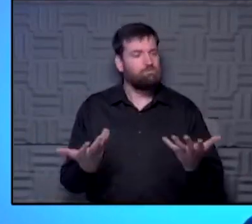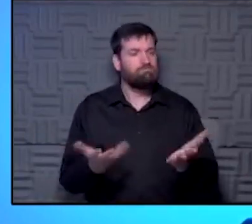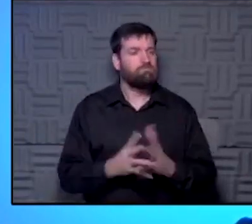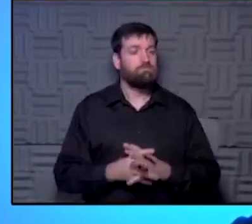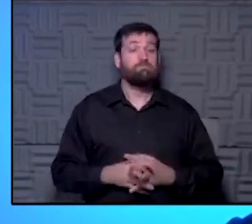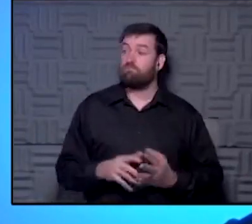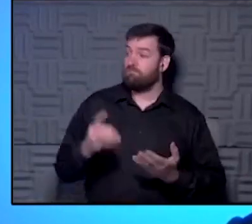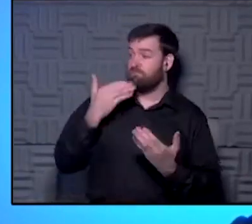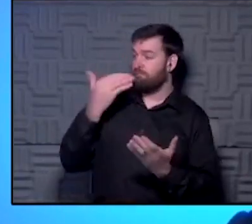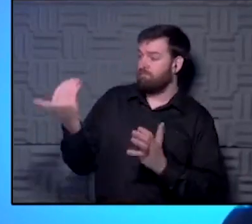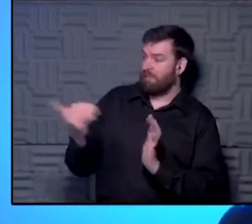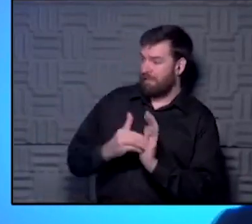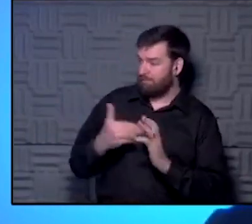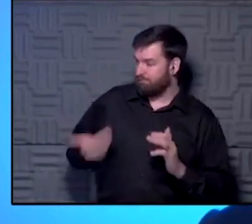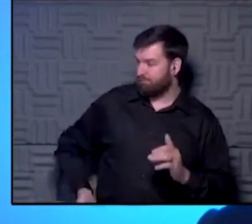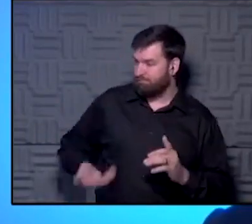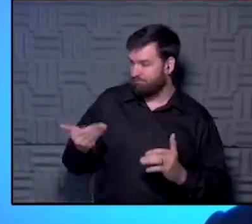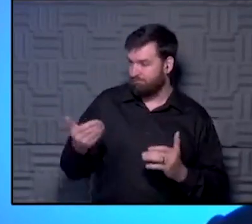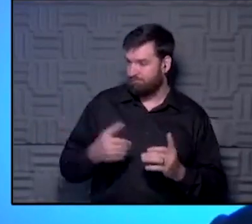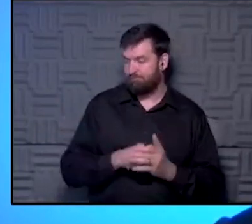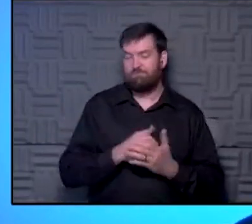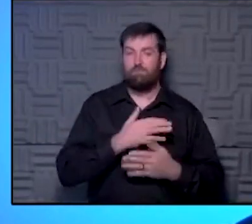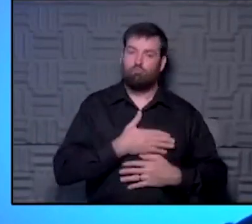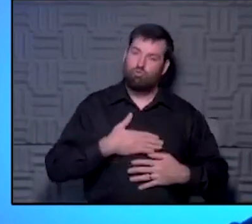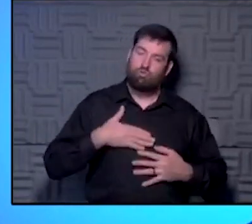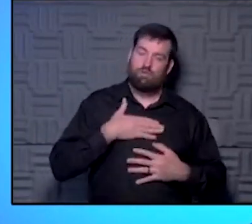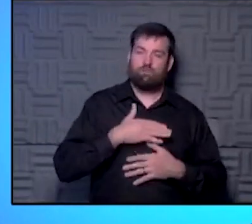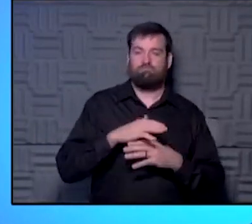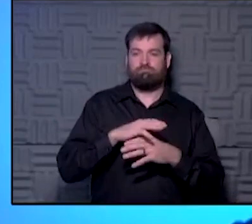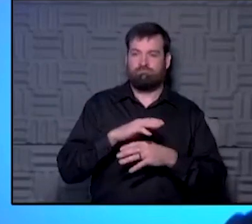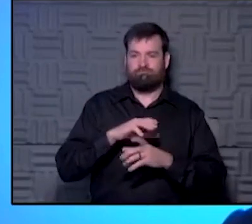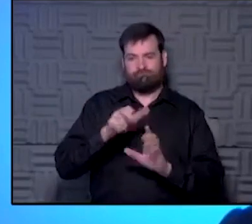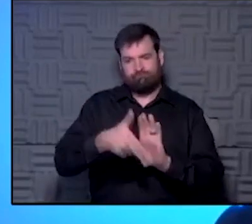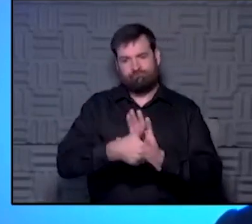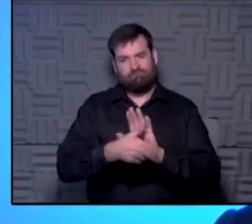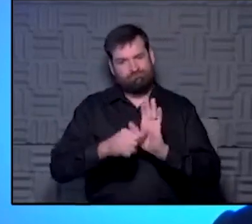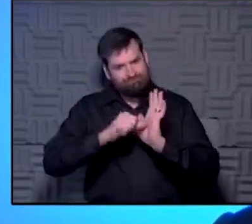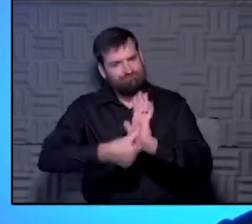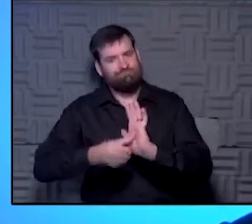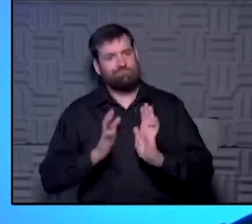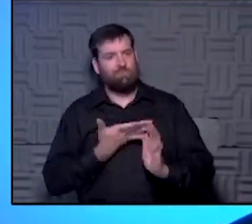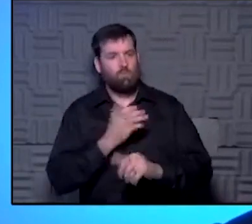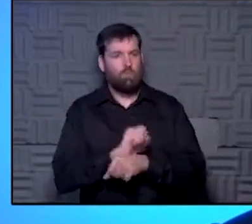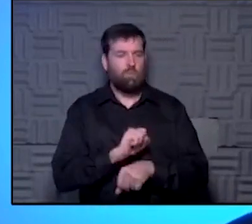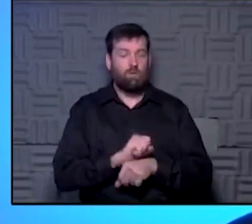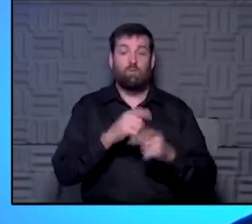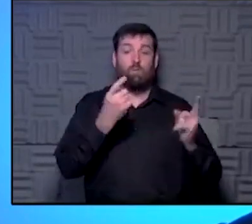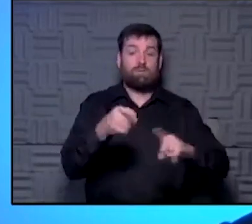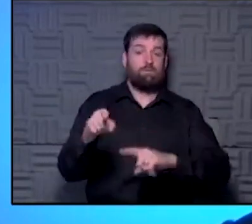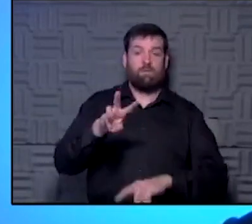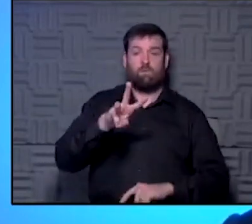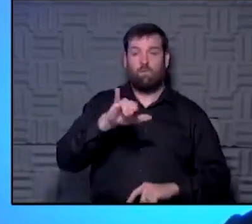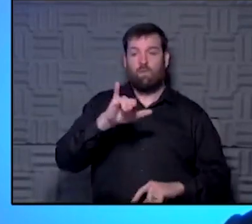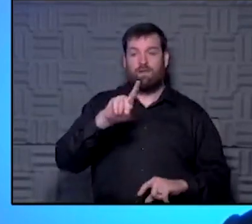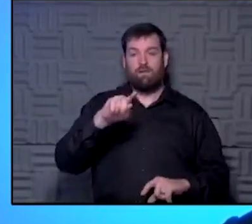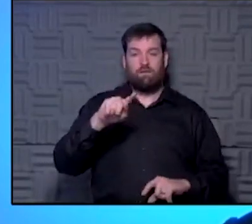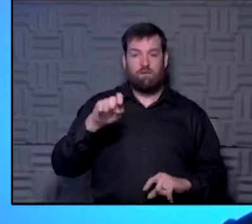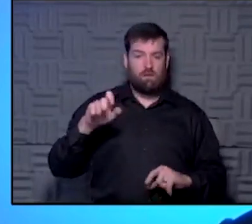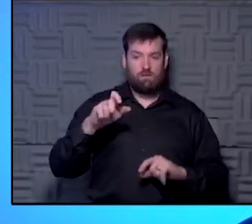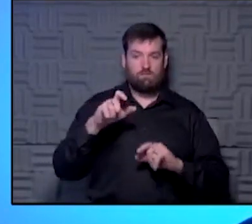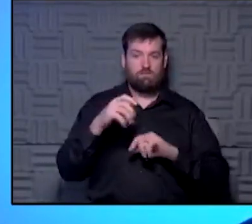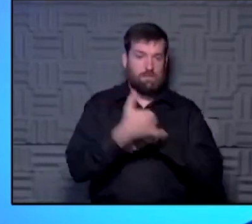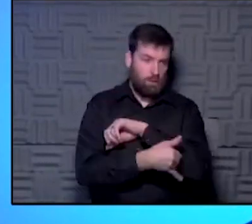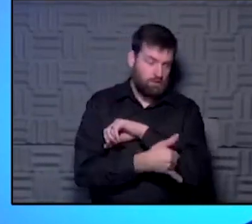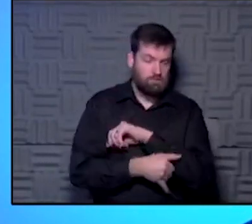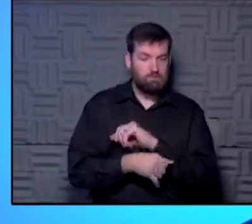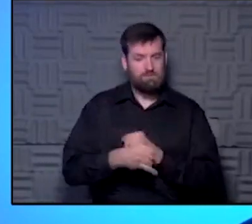Well, thanks for having me again. I appreciate it. Appreciate you highlighting the work we're doing and what's going on in Wyandotte County. I think my final